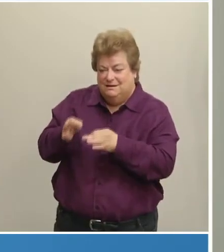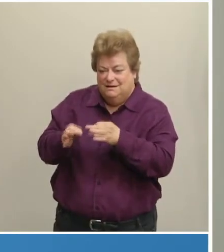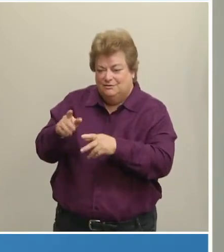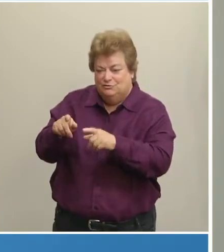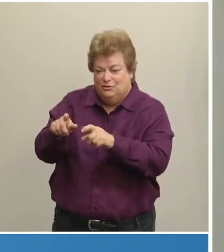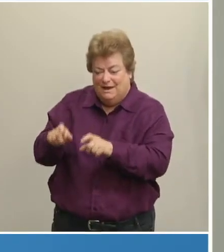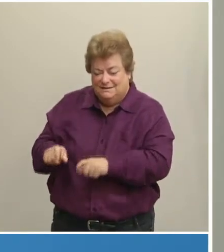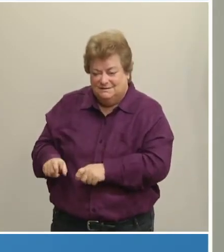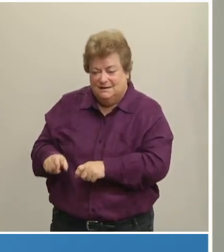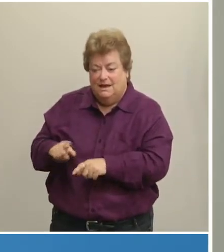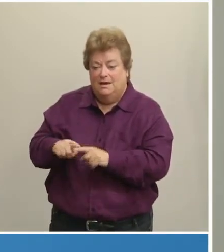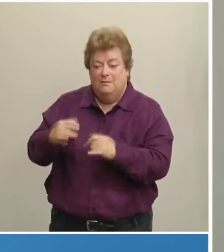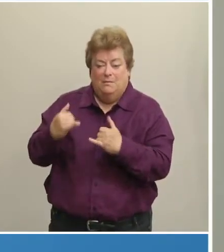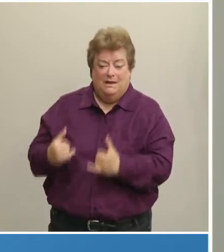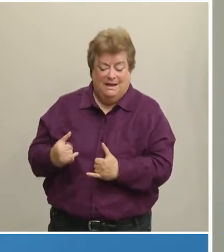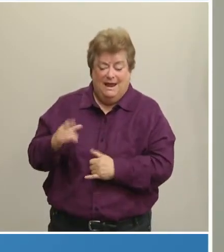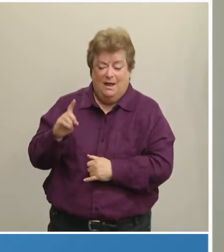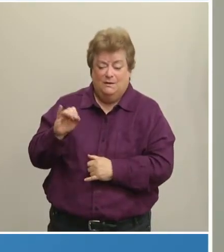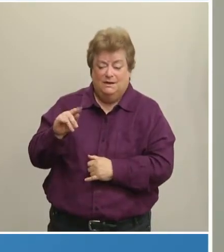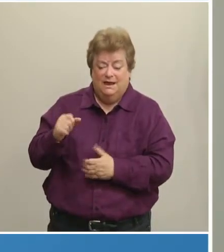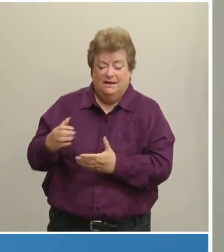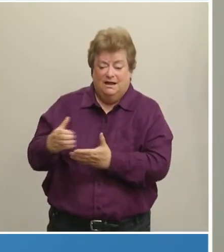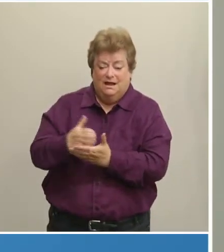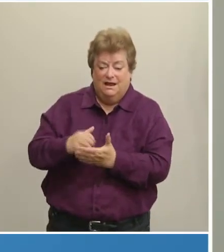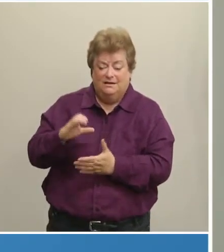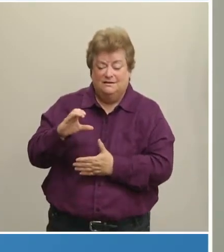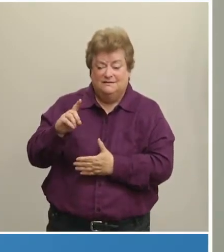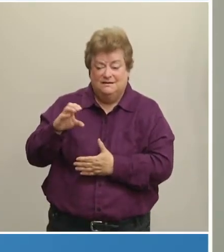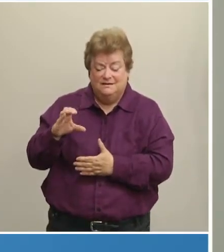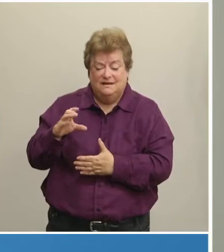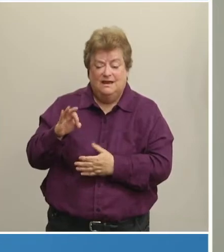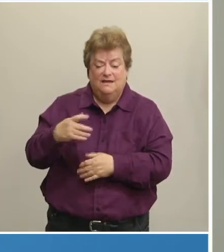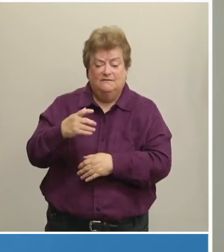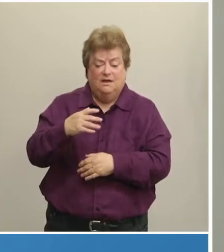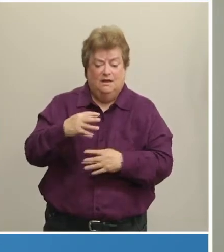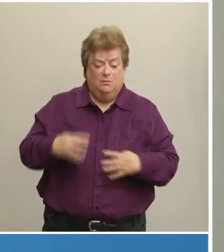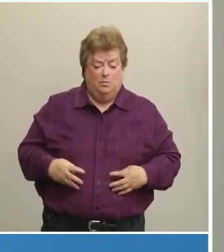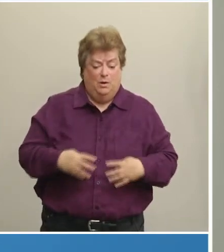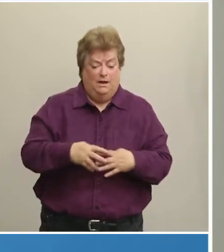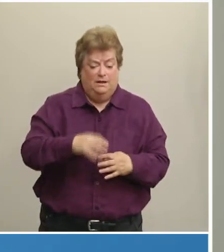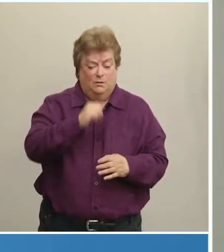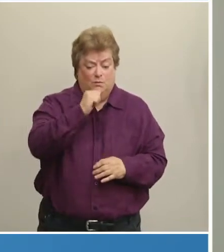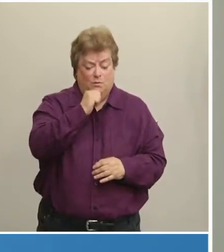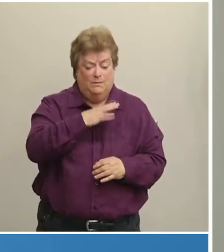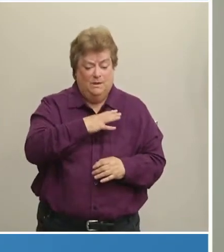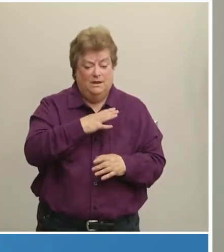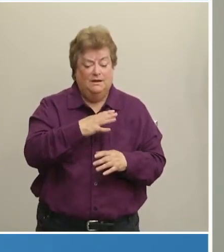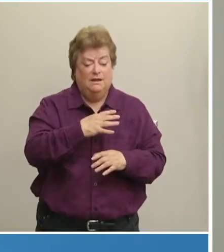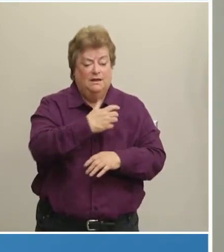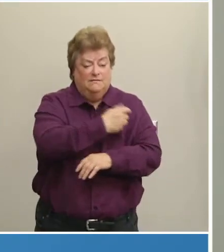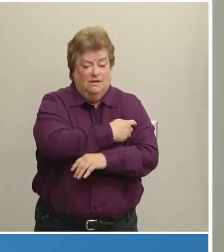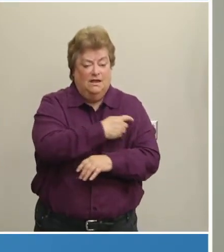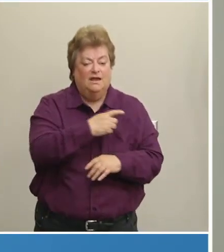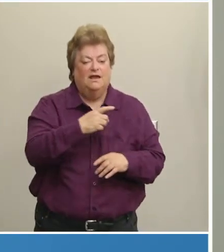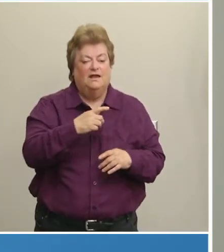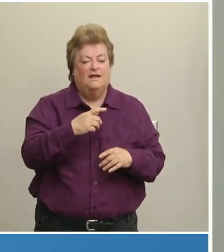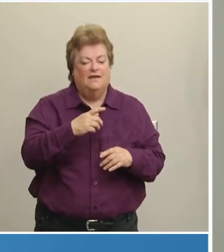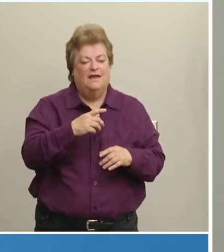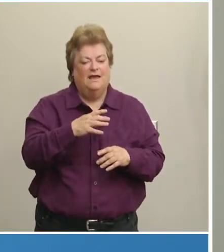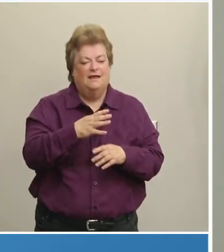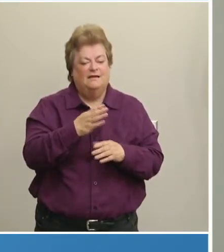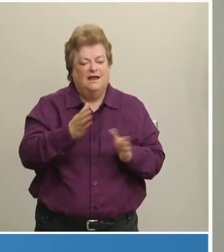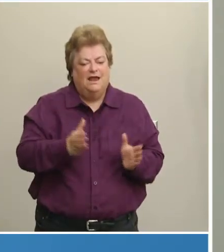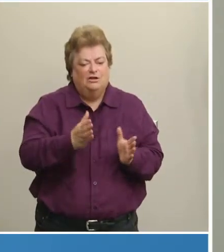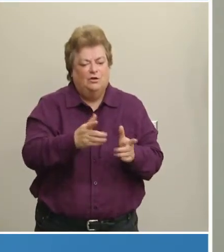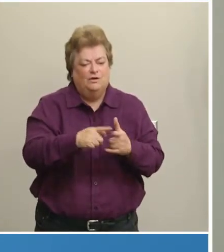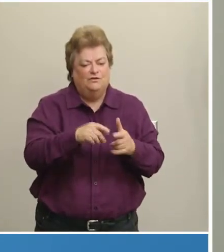data is being collected by the CDC. If pregnant women get the vaccine, they're encouraging them to enroll in the VSafe program where